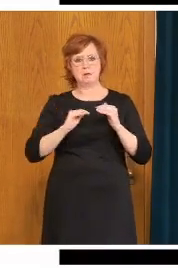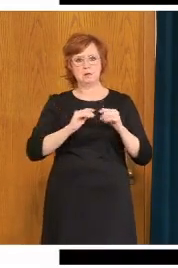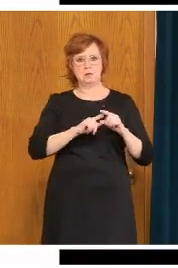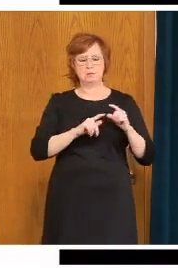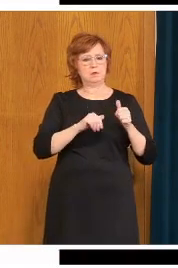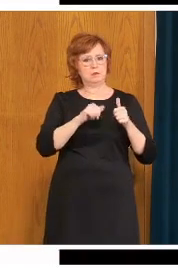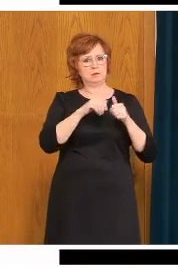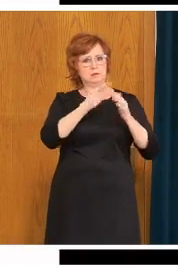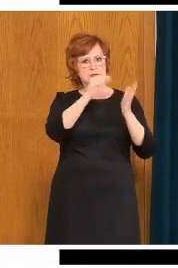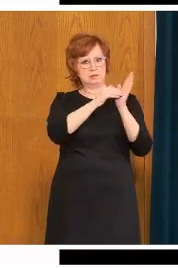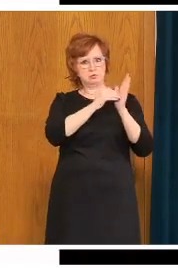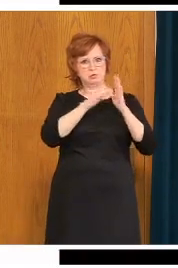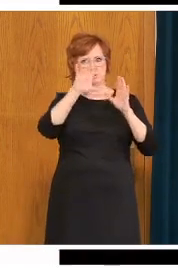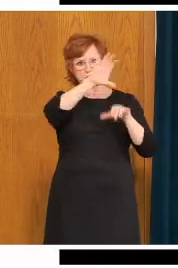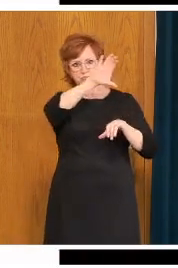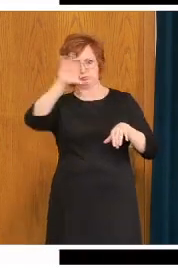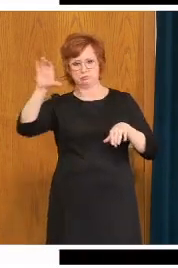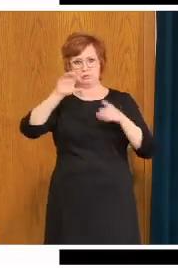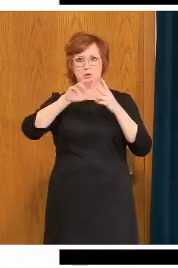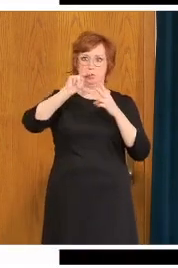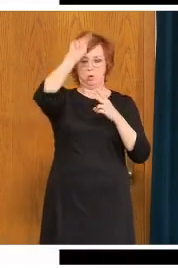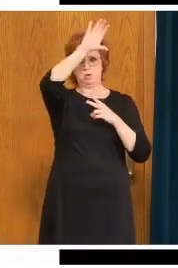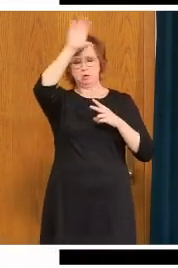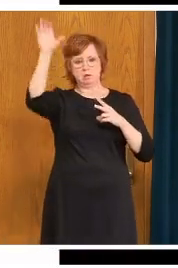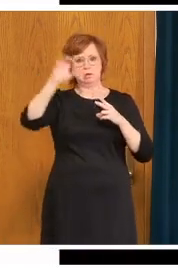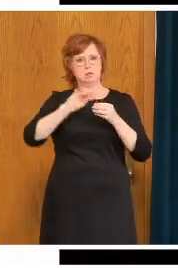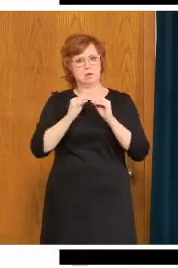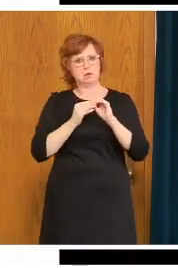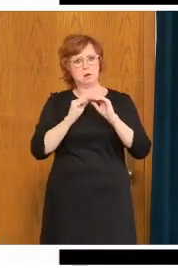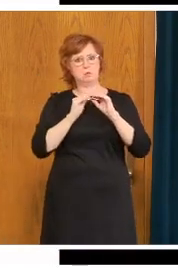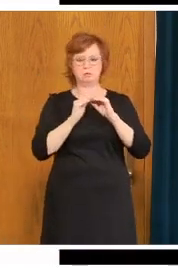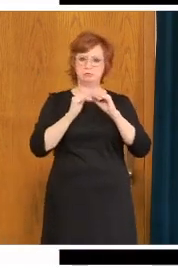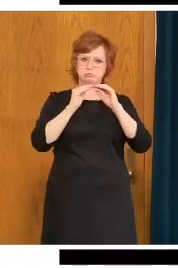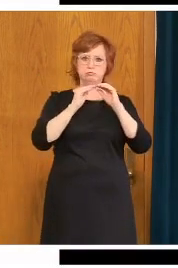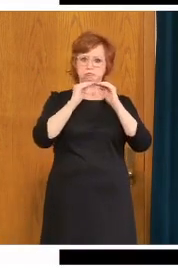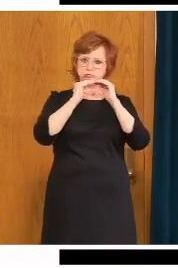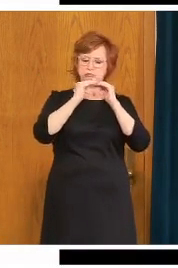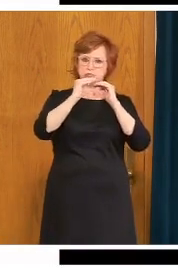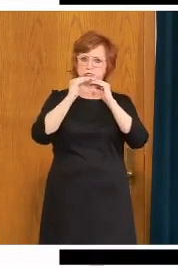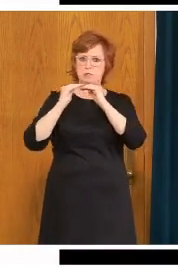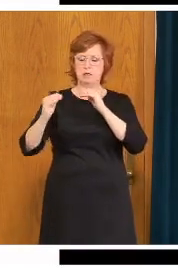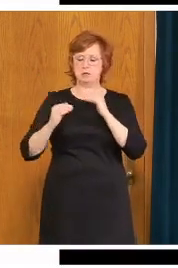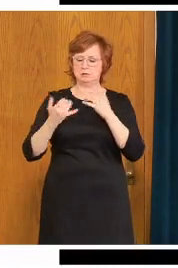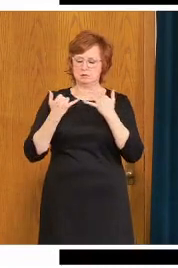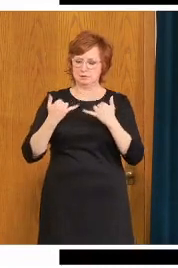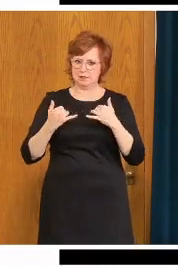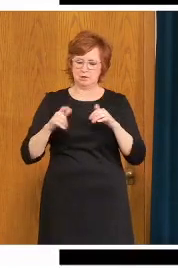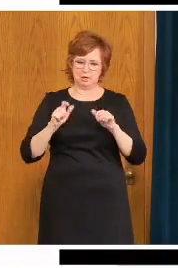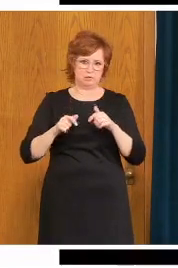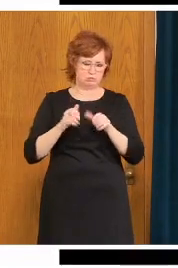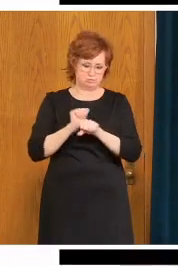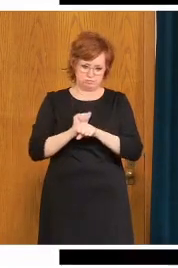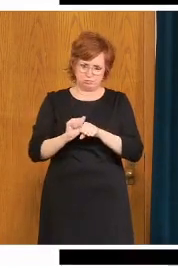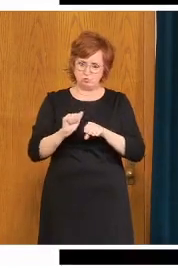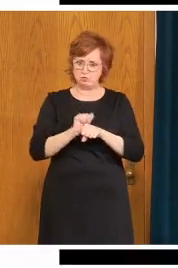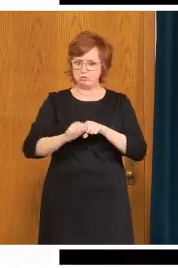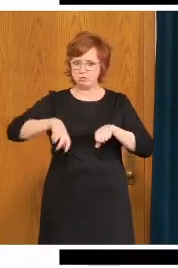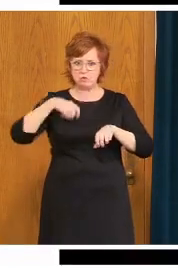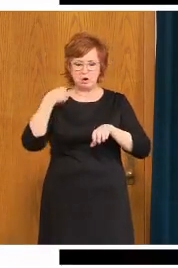same extent, but we must now do everything possible to keep our numbers low throughout the province so that we can